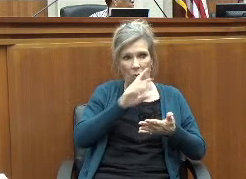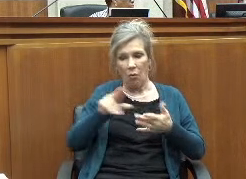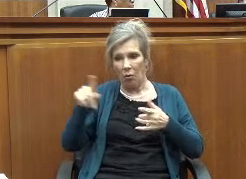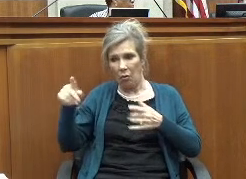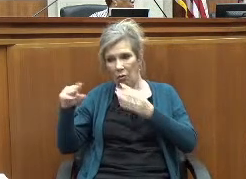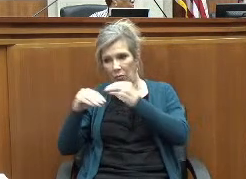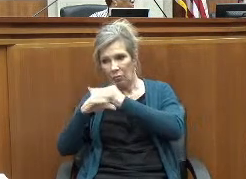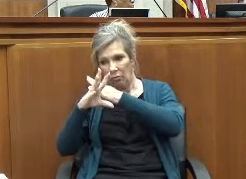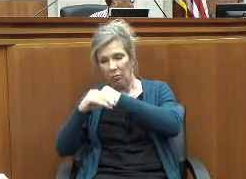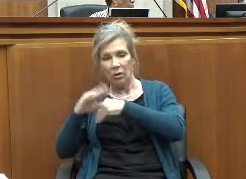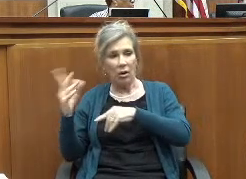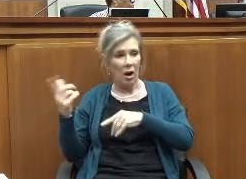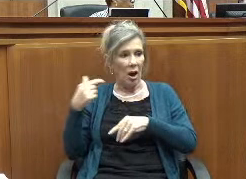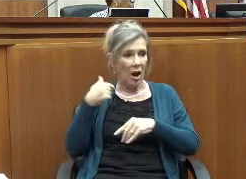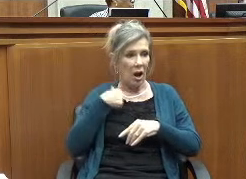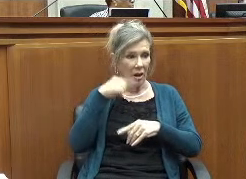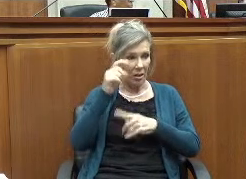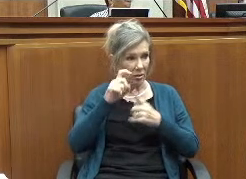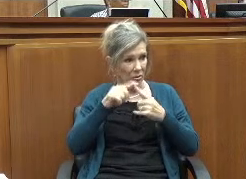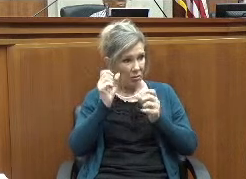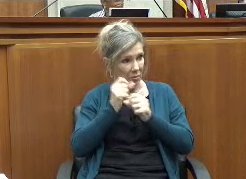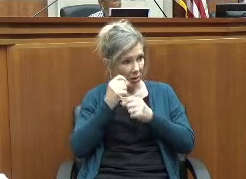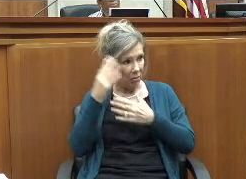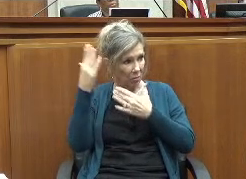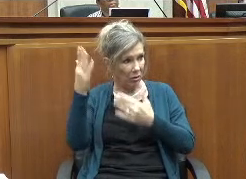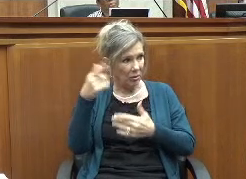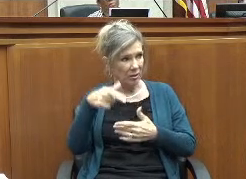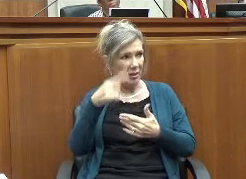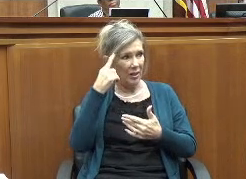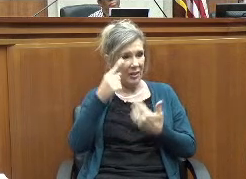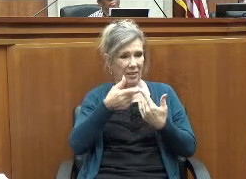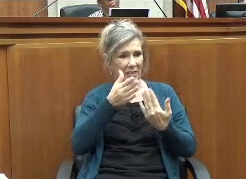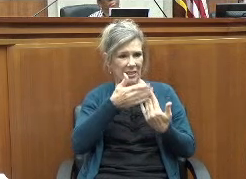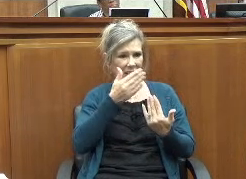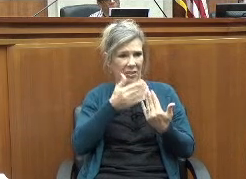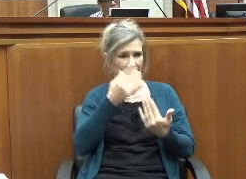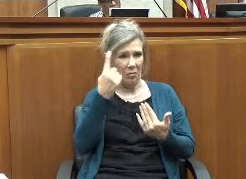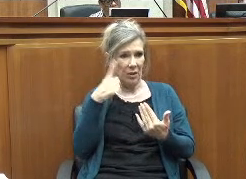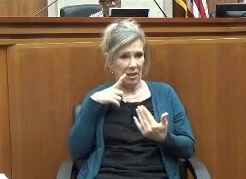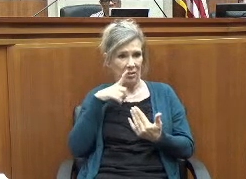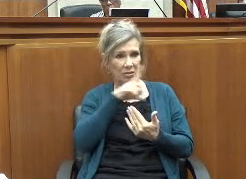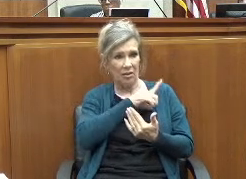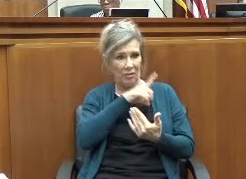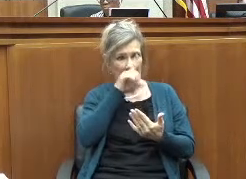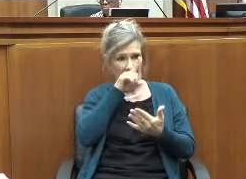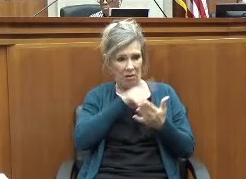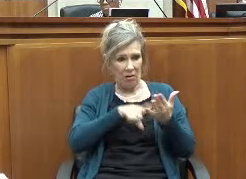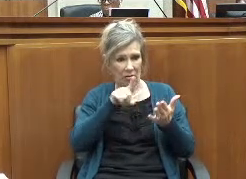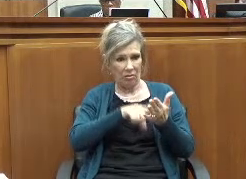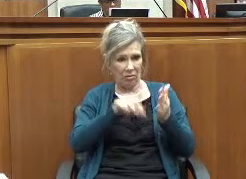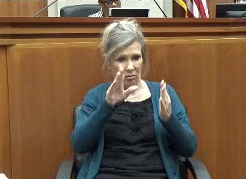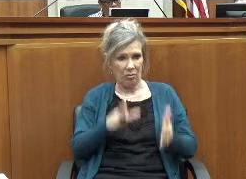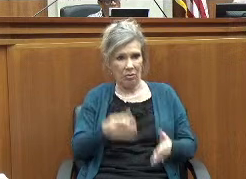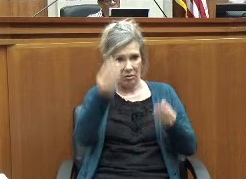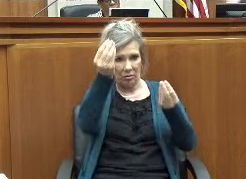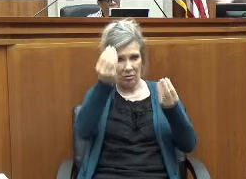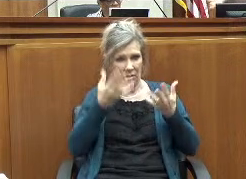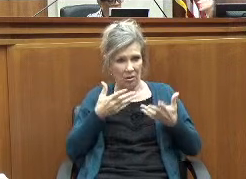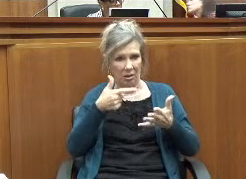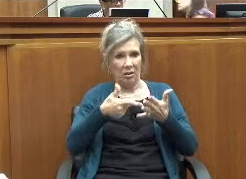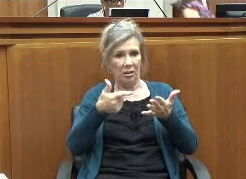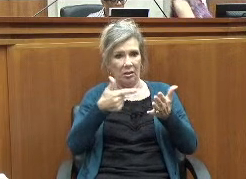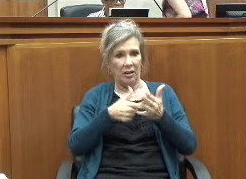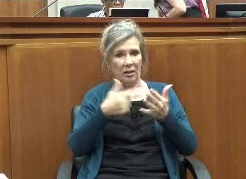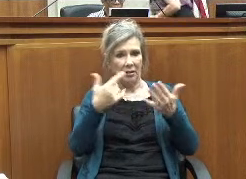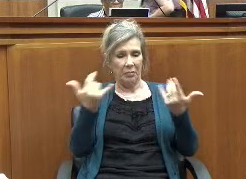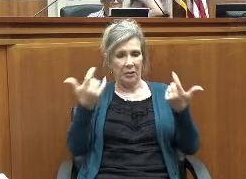for a motion to be made? Because it seems clear to me, right, that this is an easy one, right? The legislative auditor is telling us that this is a